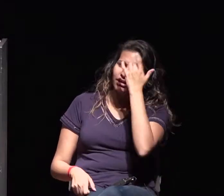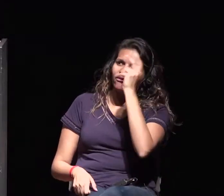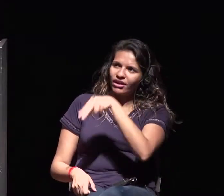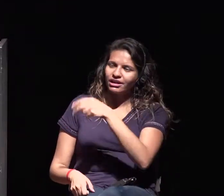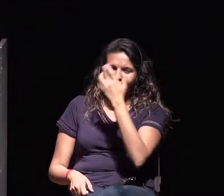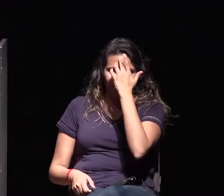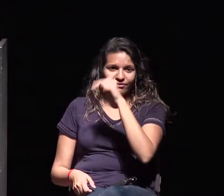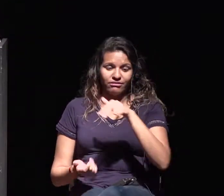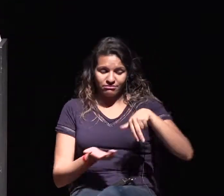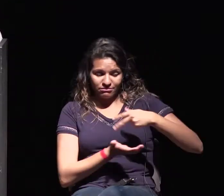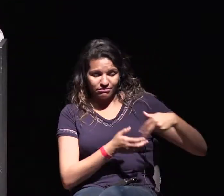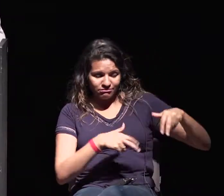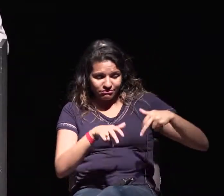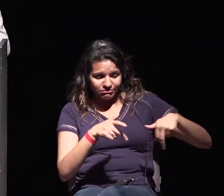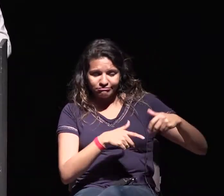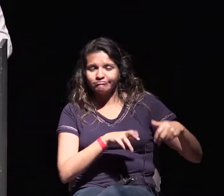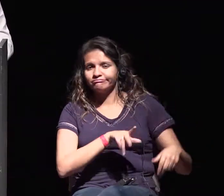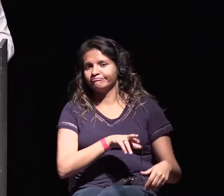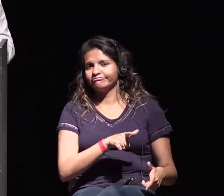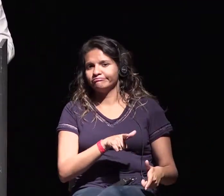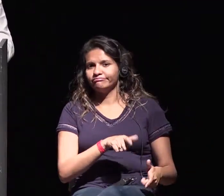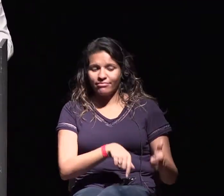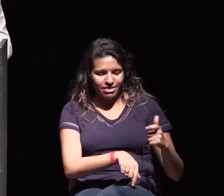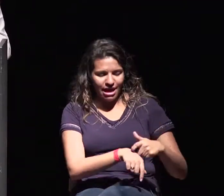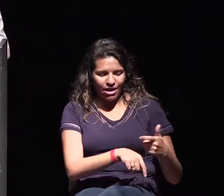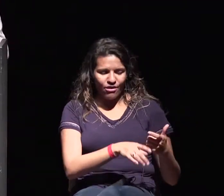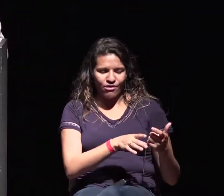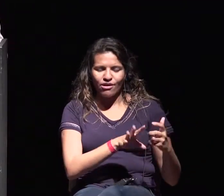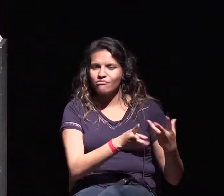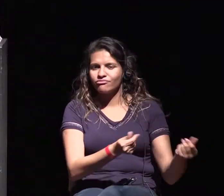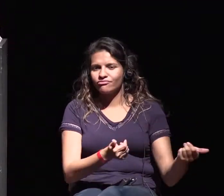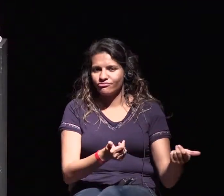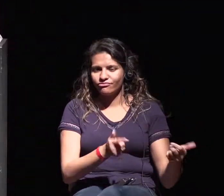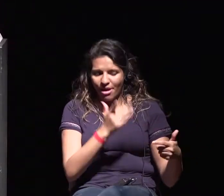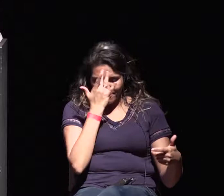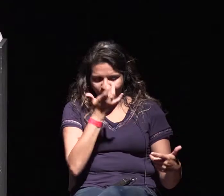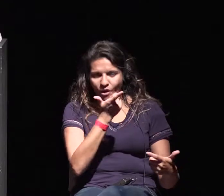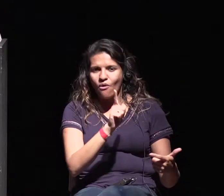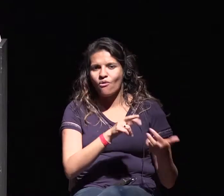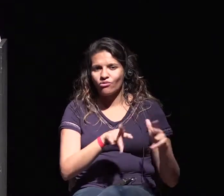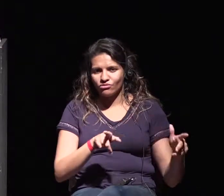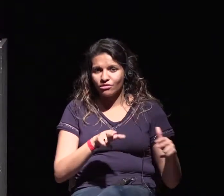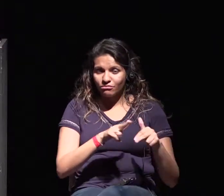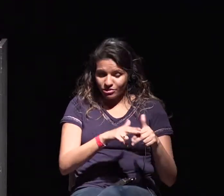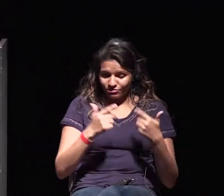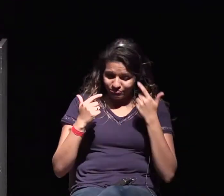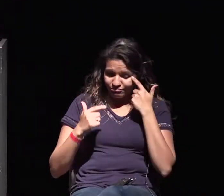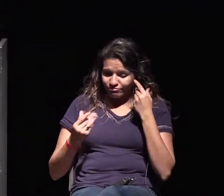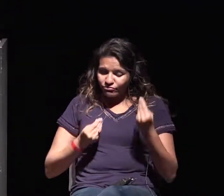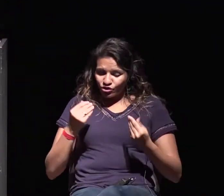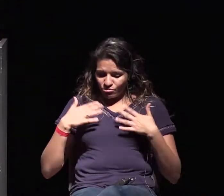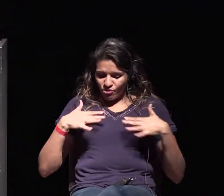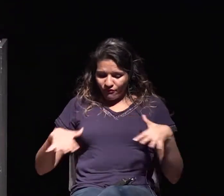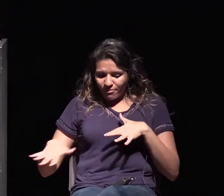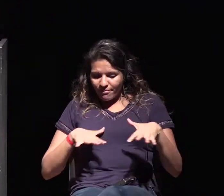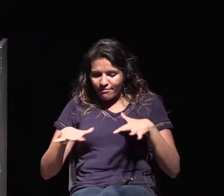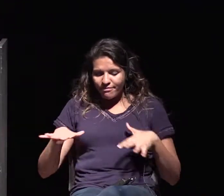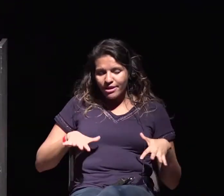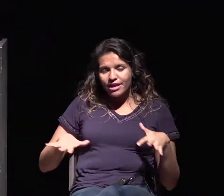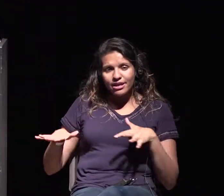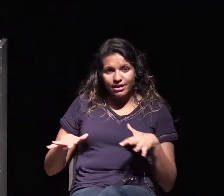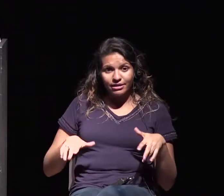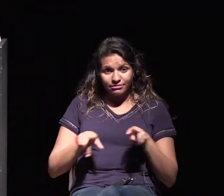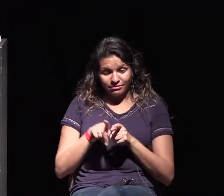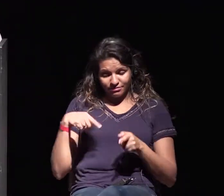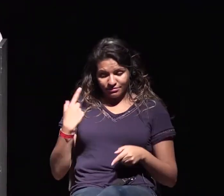a choreography of our own movement as spectator within the space of the gallery, as we are to negotiate our own